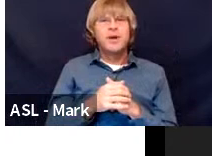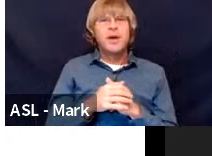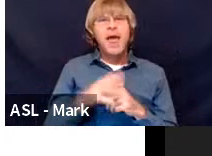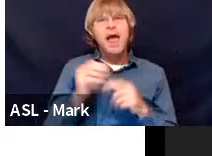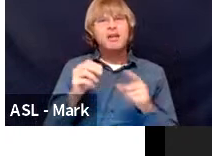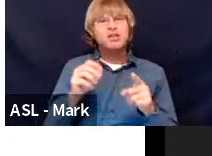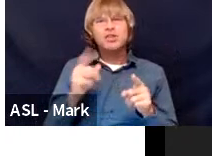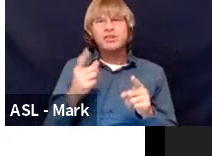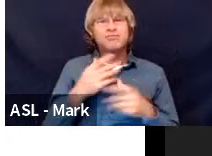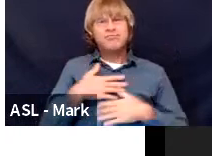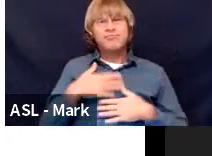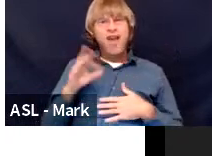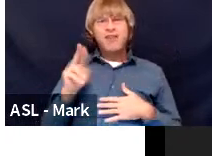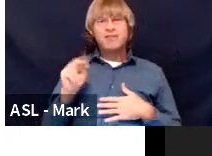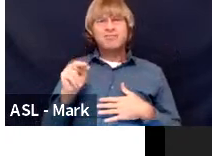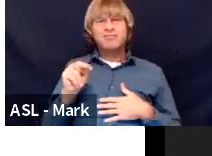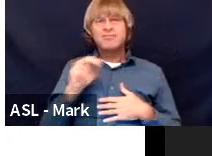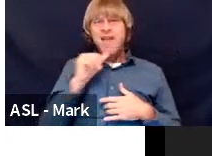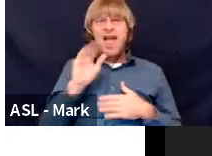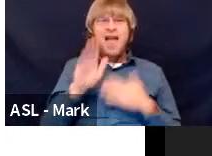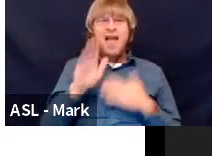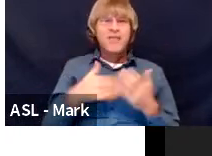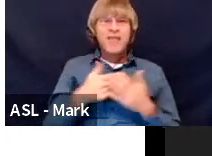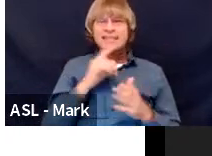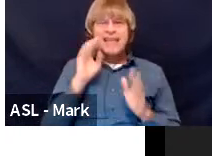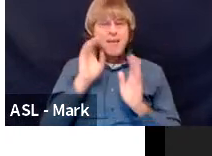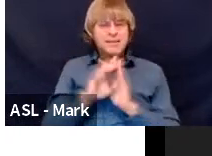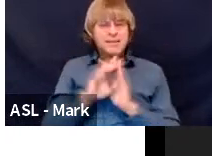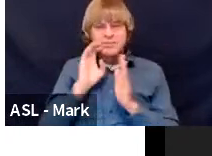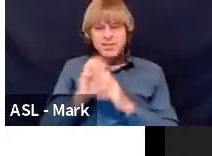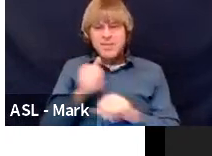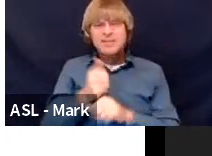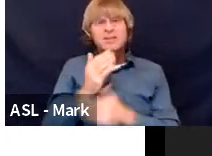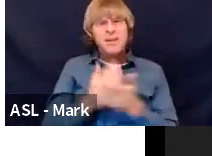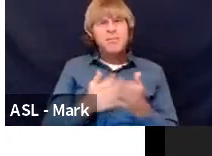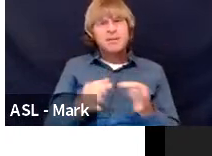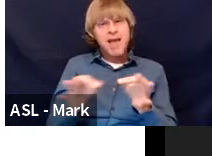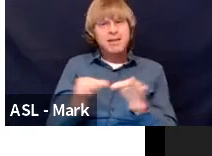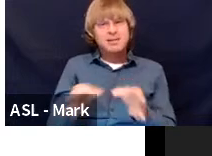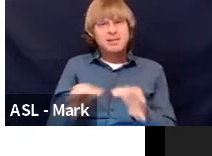it's just fun. Not everything is image-based, some things are text-based.